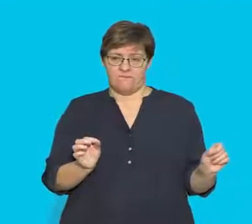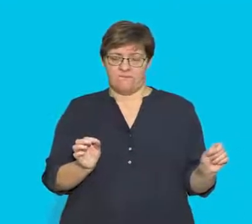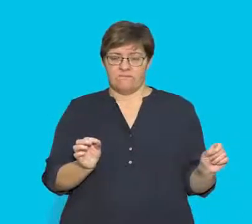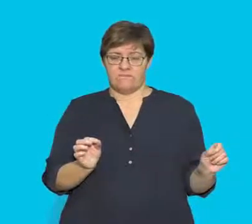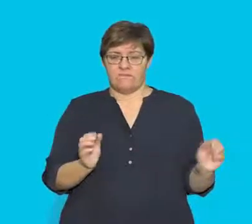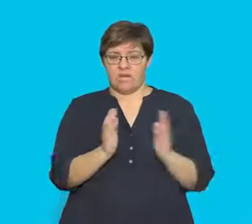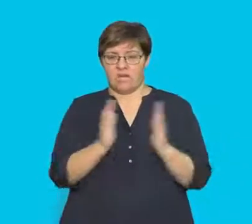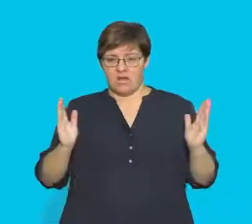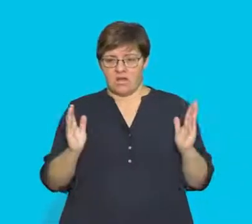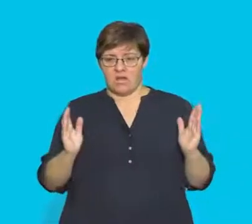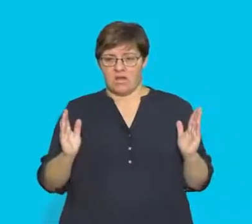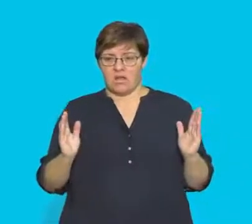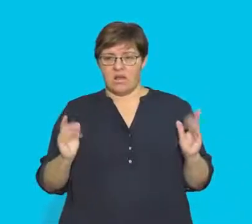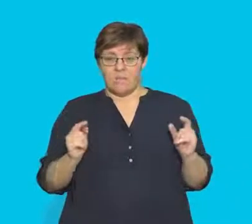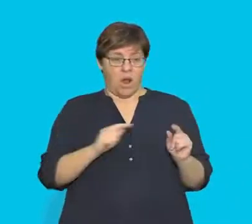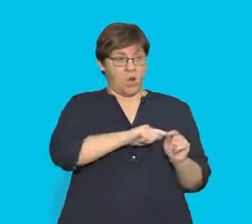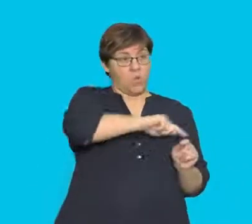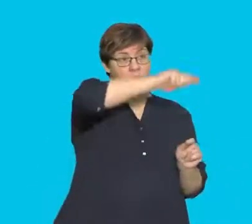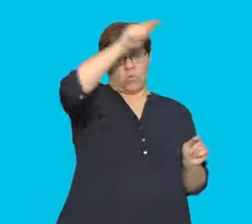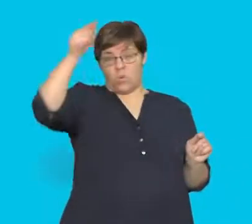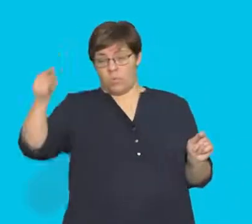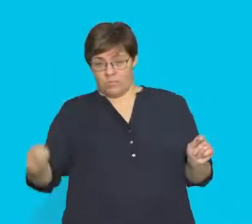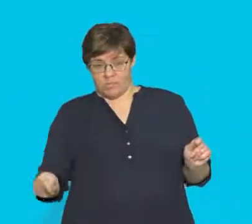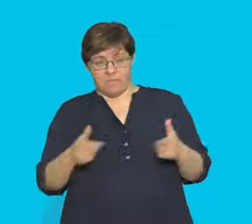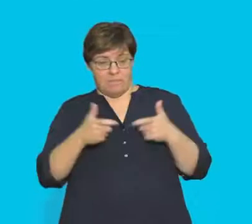further apart, you'll see the loop's got a whole lot bigger.